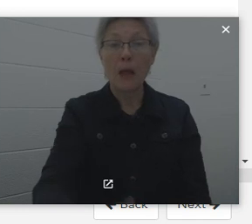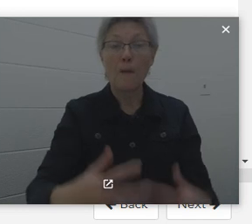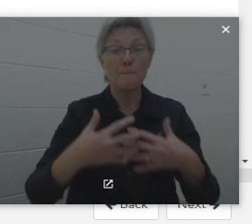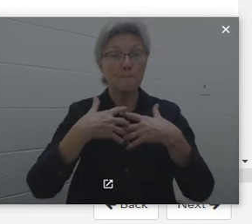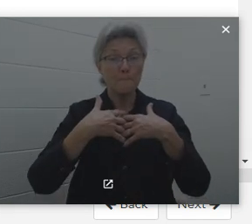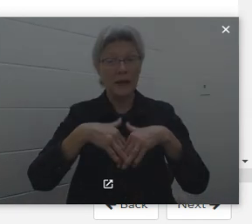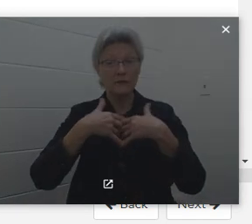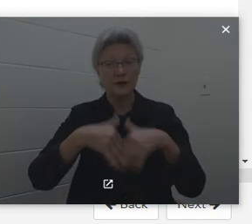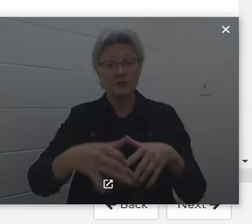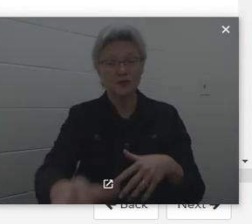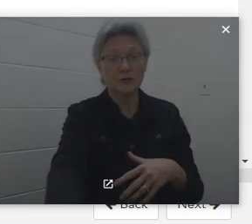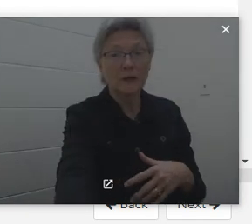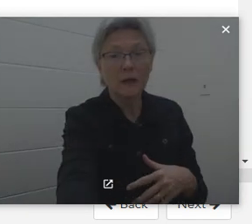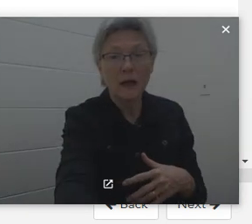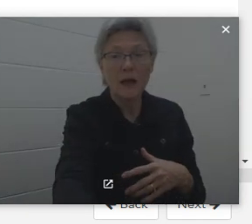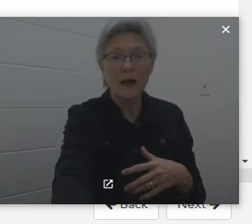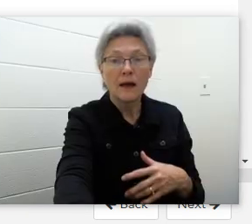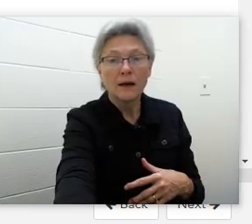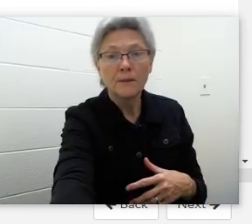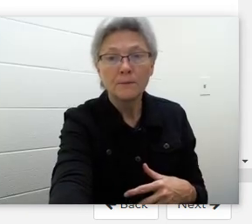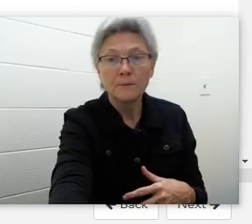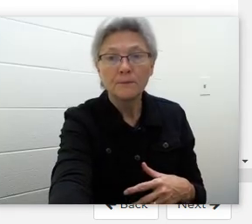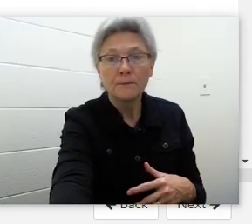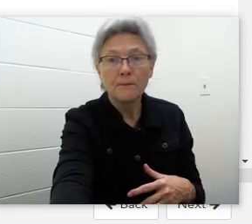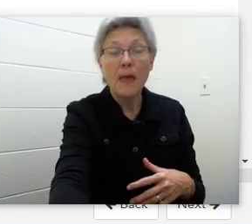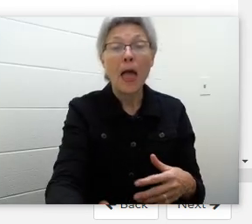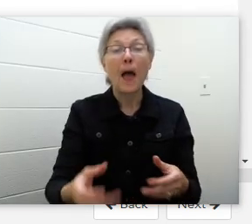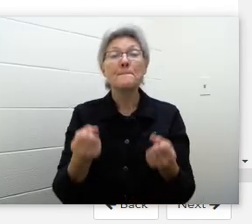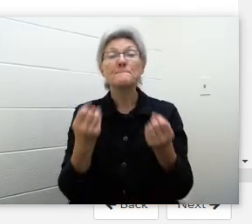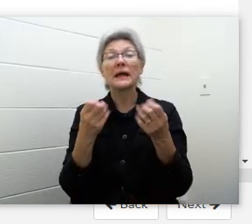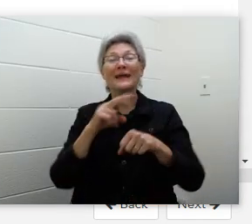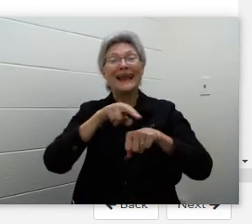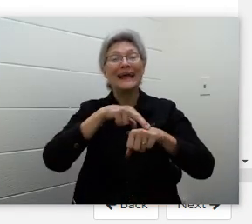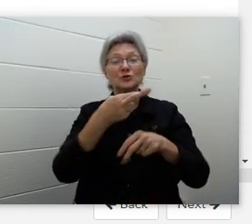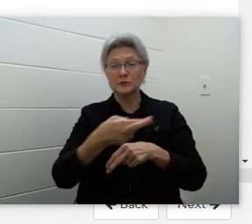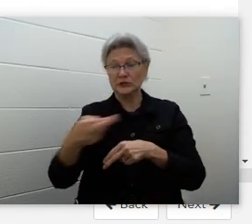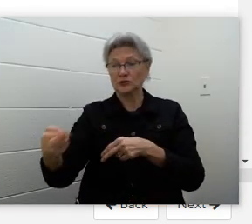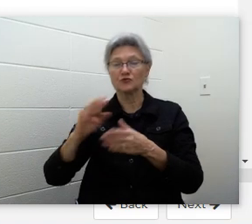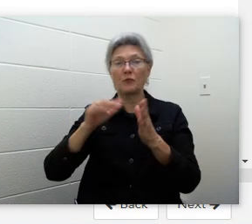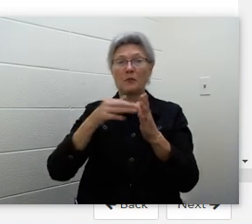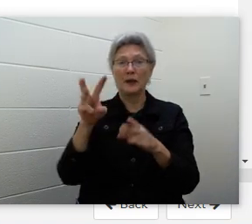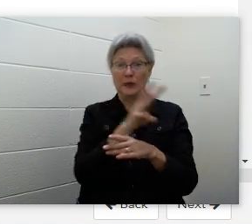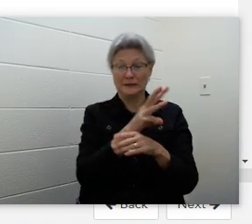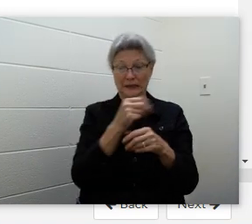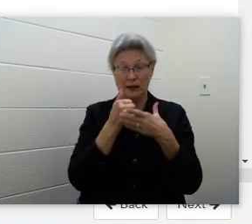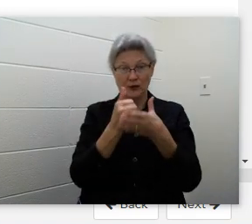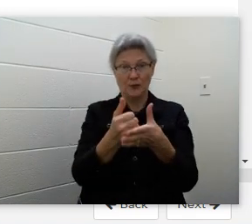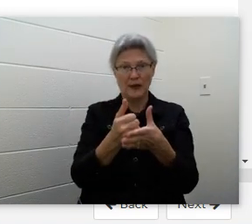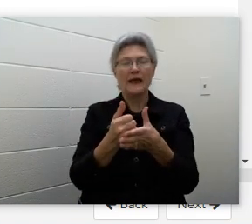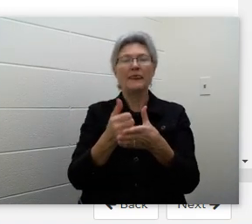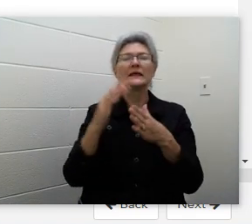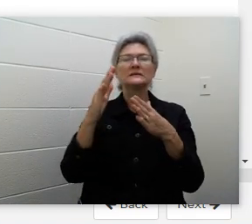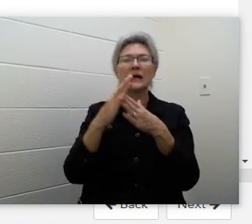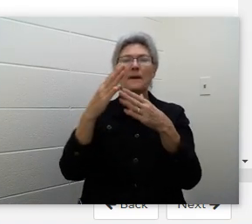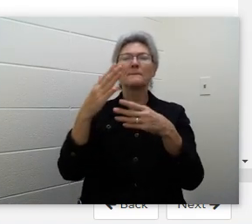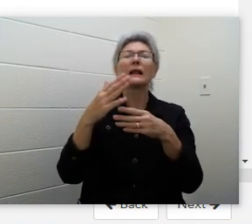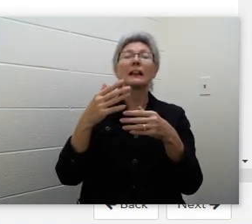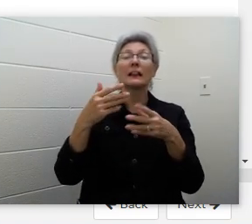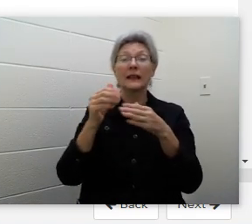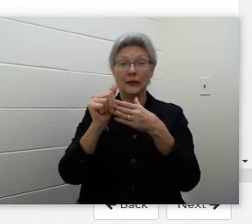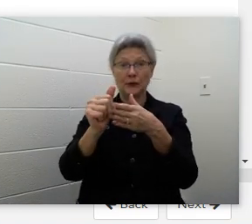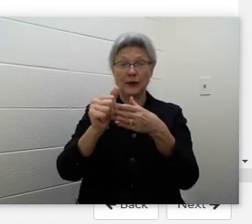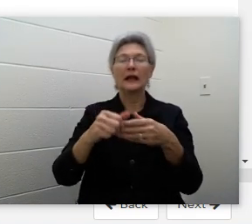Manufacturing. The many natural resources of the Midwest help make the region a leader in manufacturing. For example,